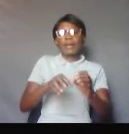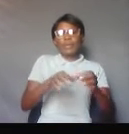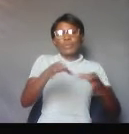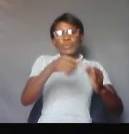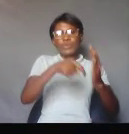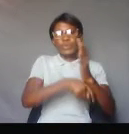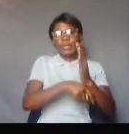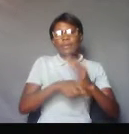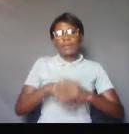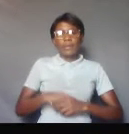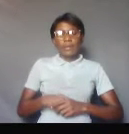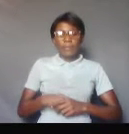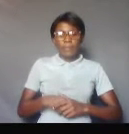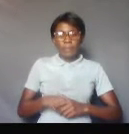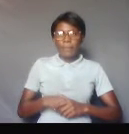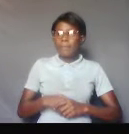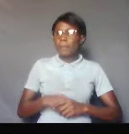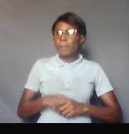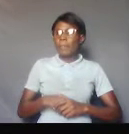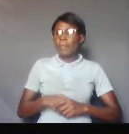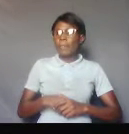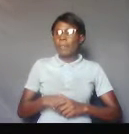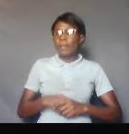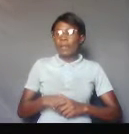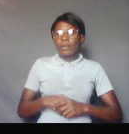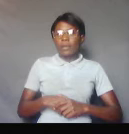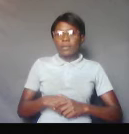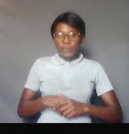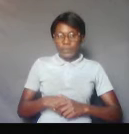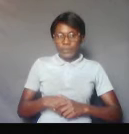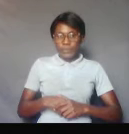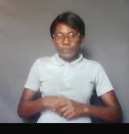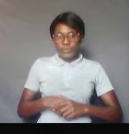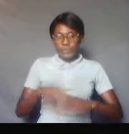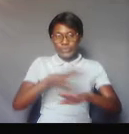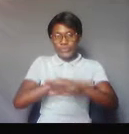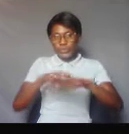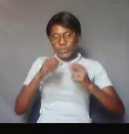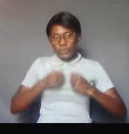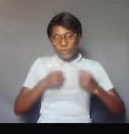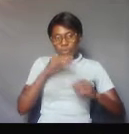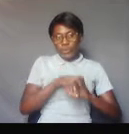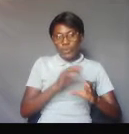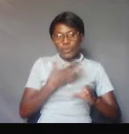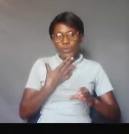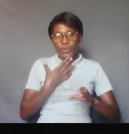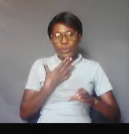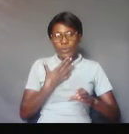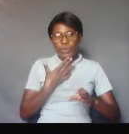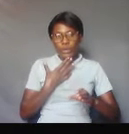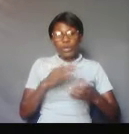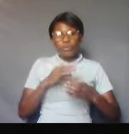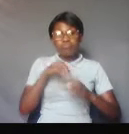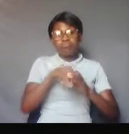fame, that we are radical in our approach. We draw on Latin American